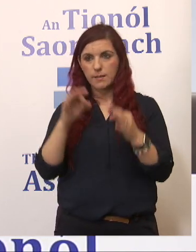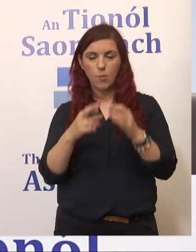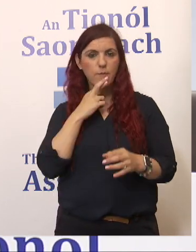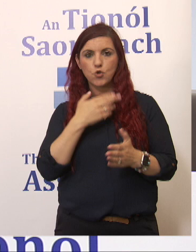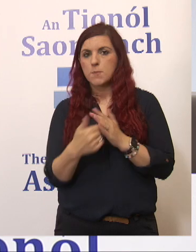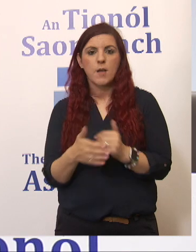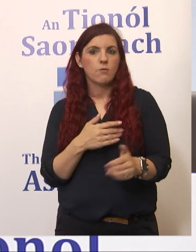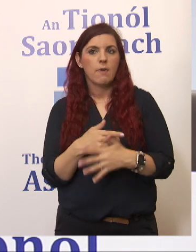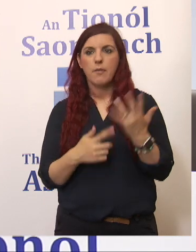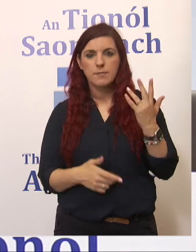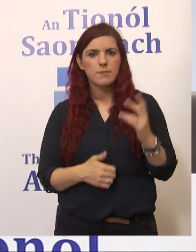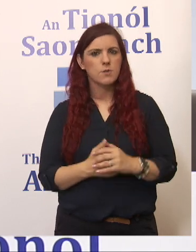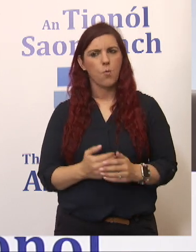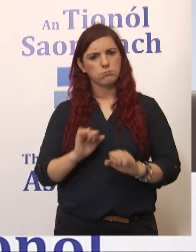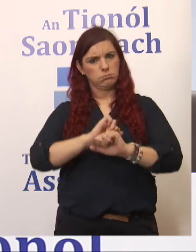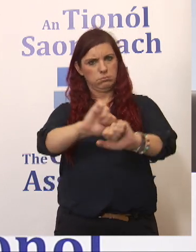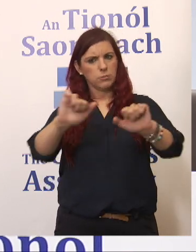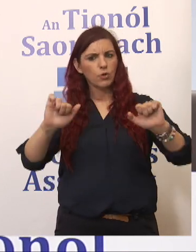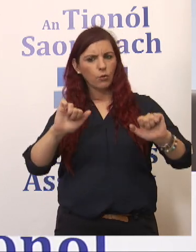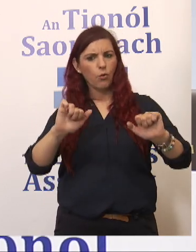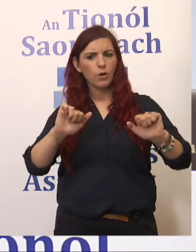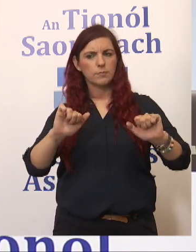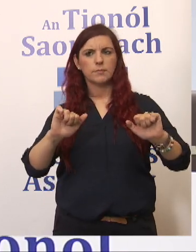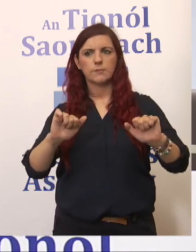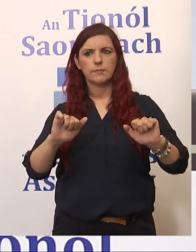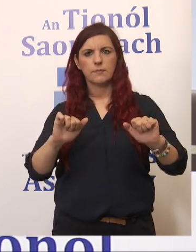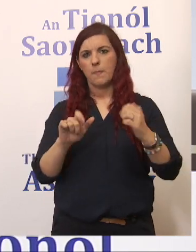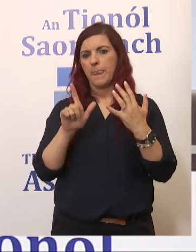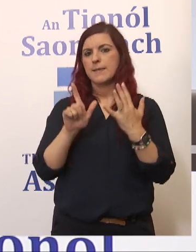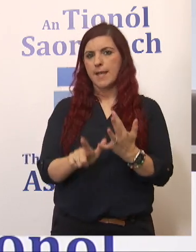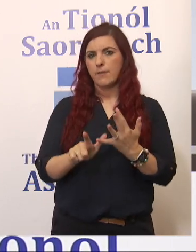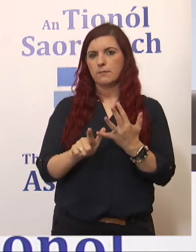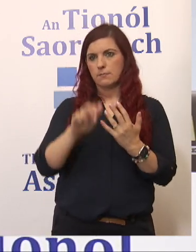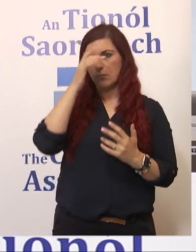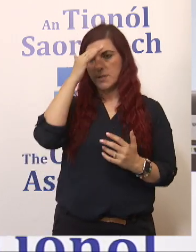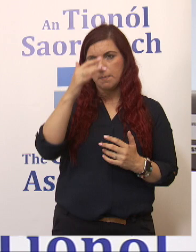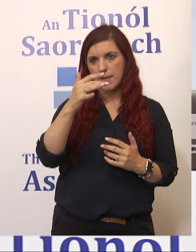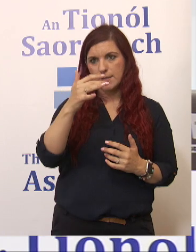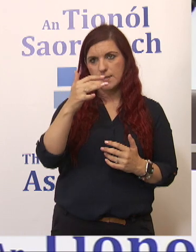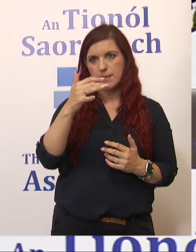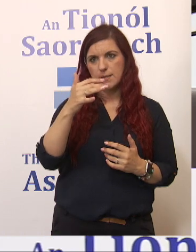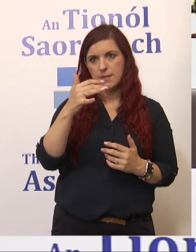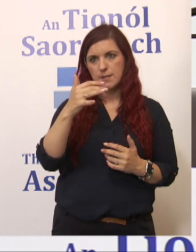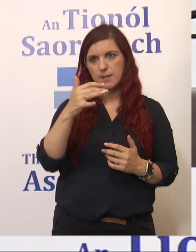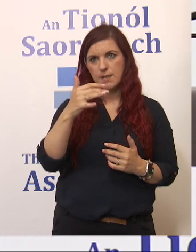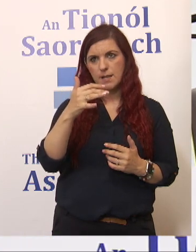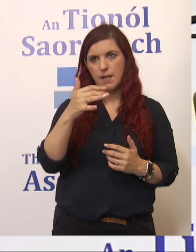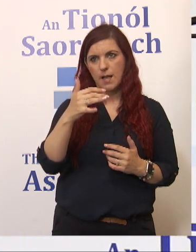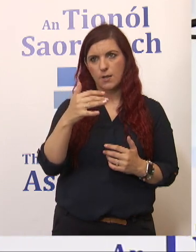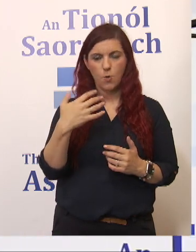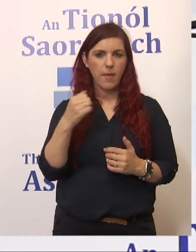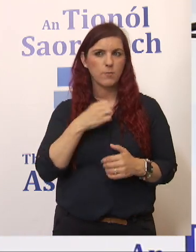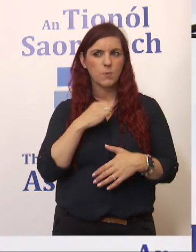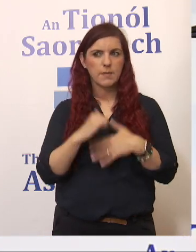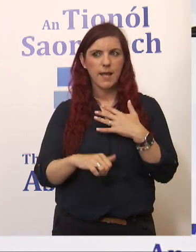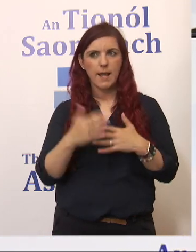So those are your seven key principles. You have held them to date, and let's